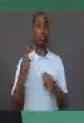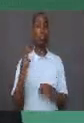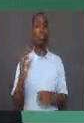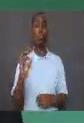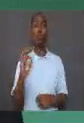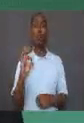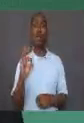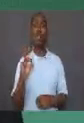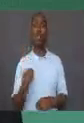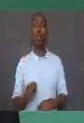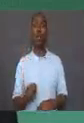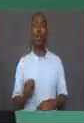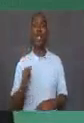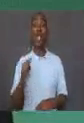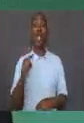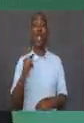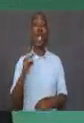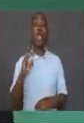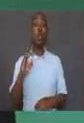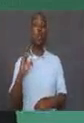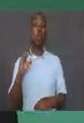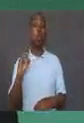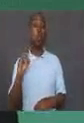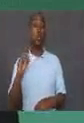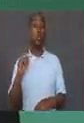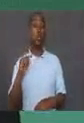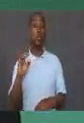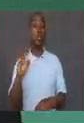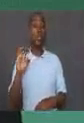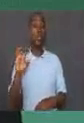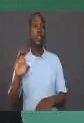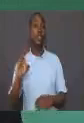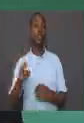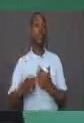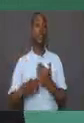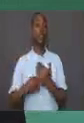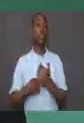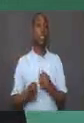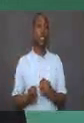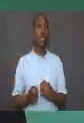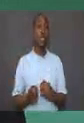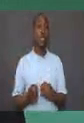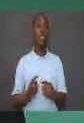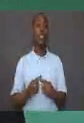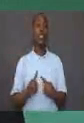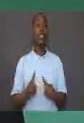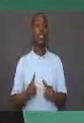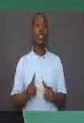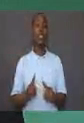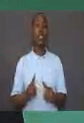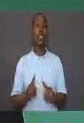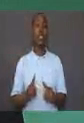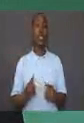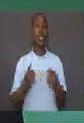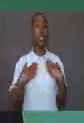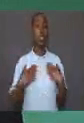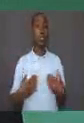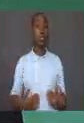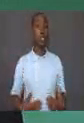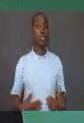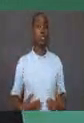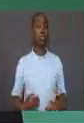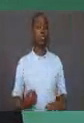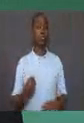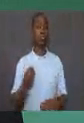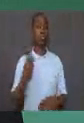or glycogen until they are needed. However, our bodies are not able to store